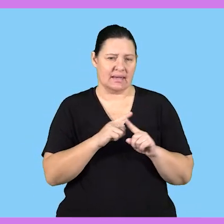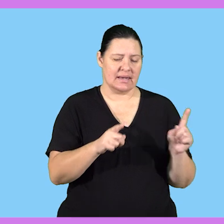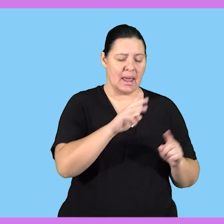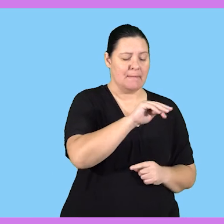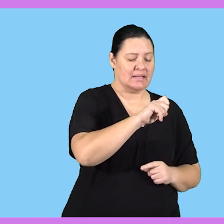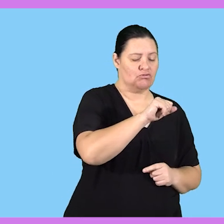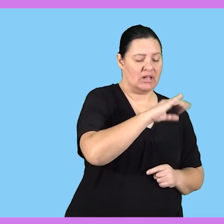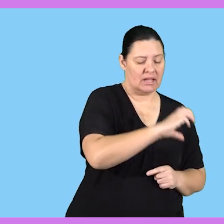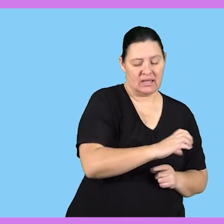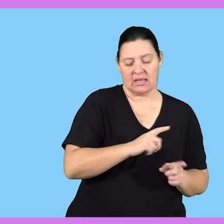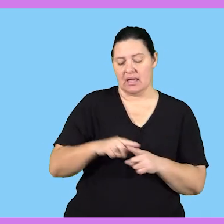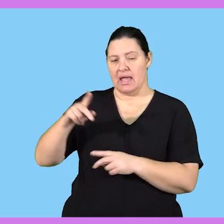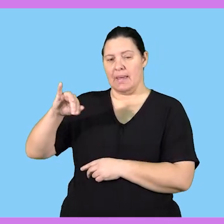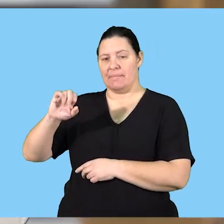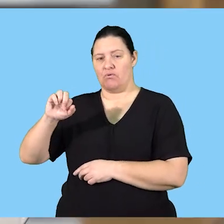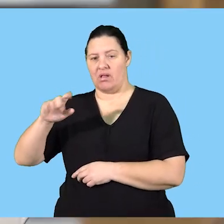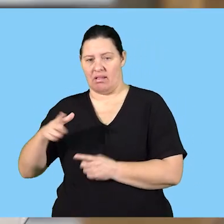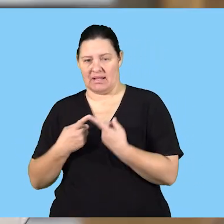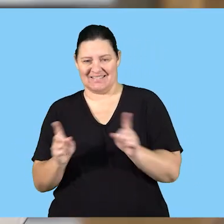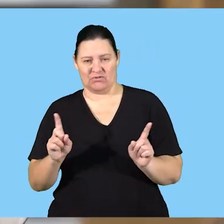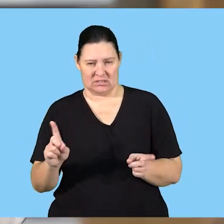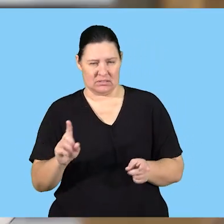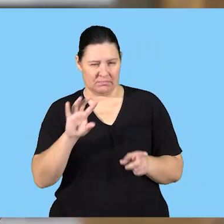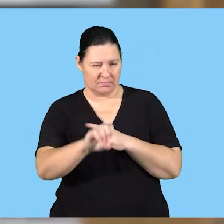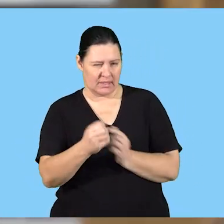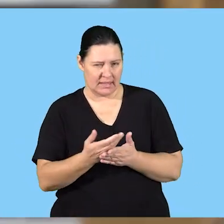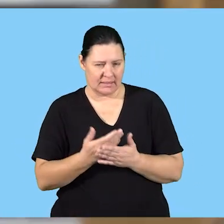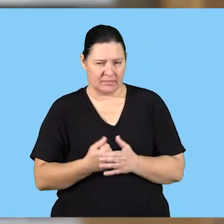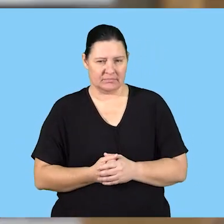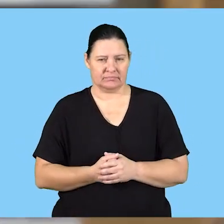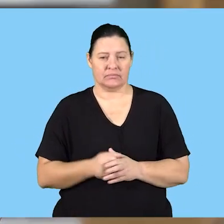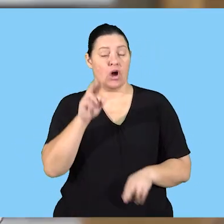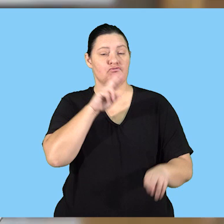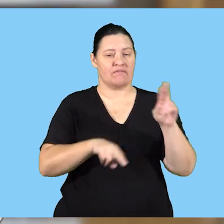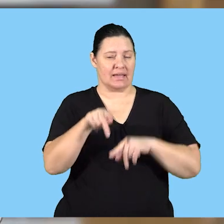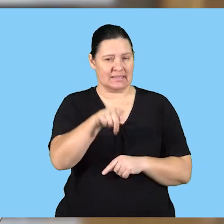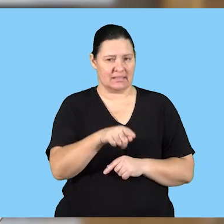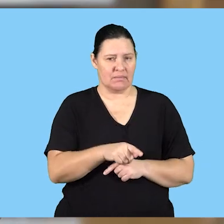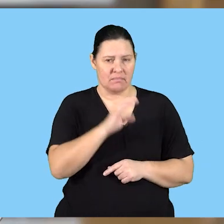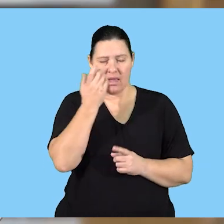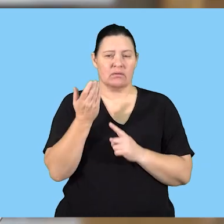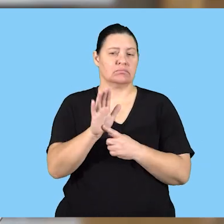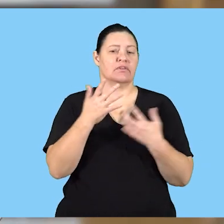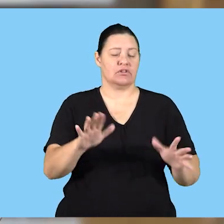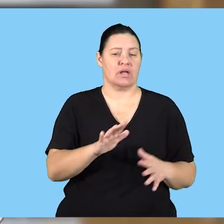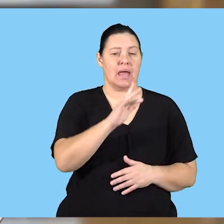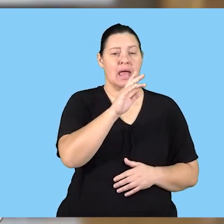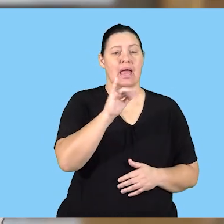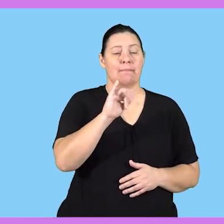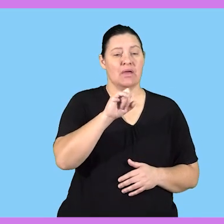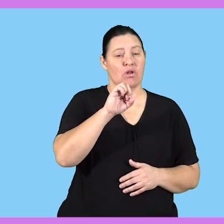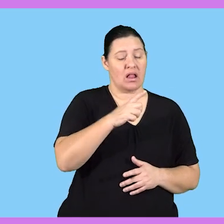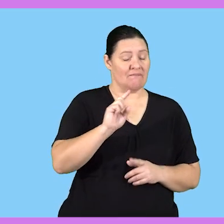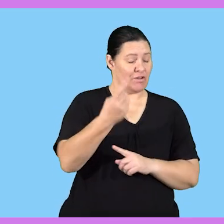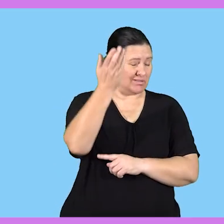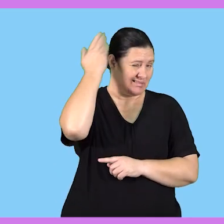between metric and your imperial system. Then some revising words. Remember, I already indicated imperial system